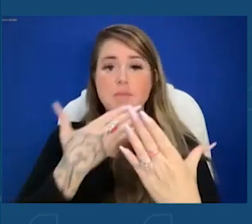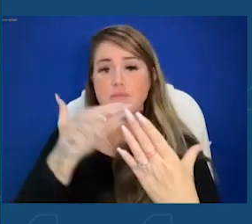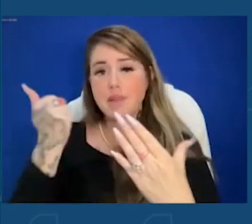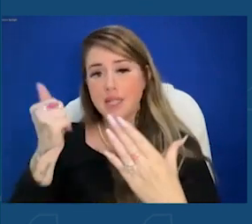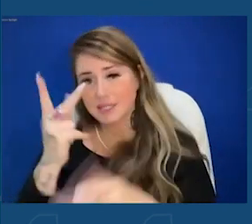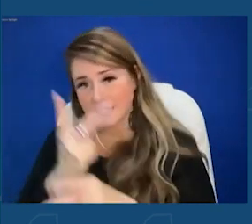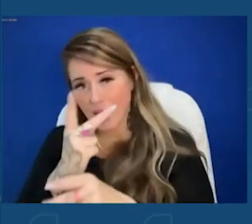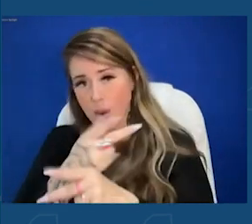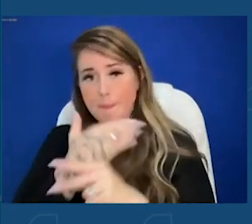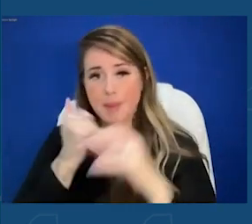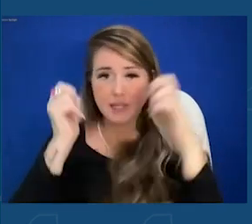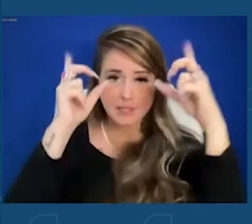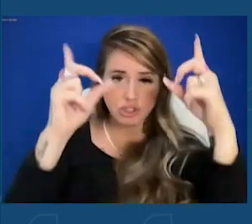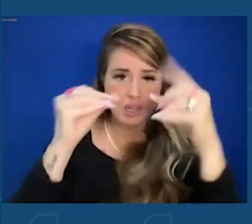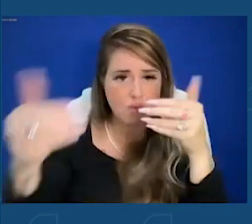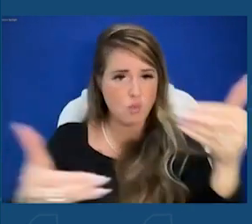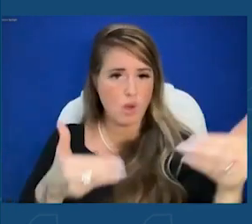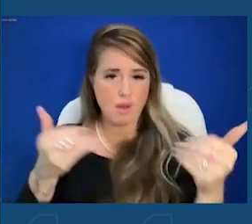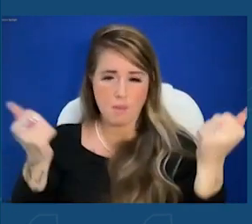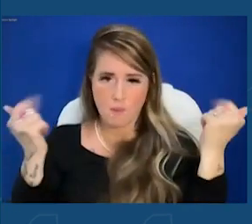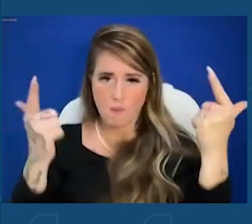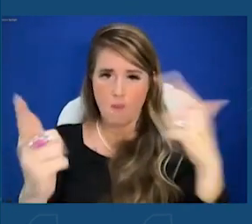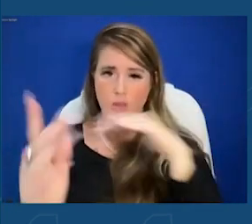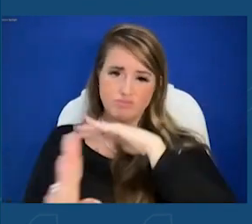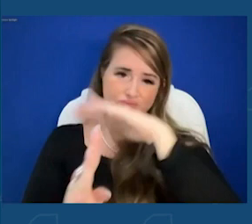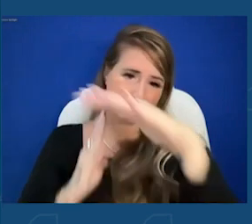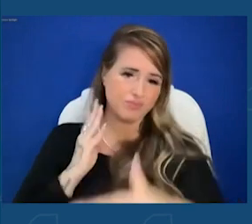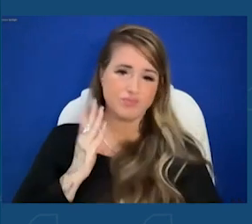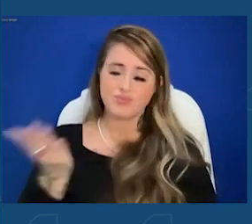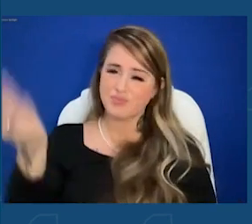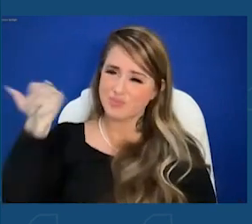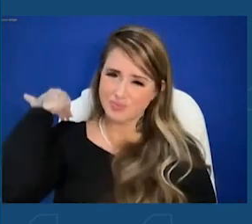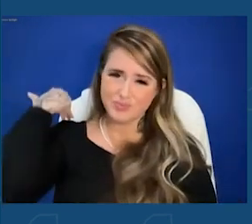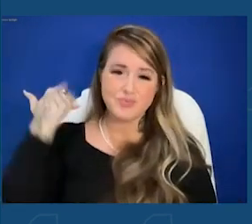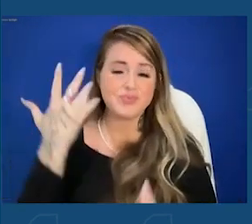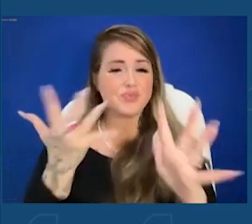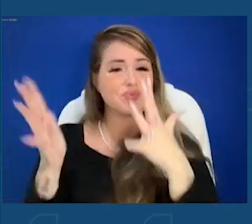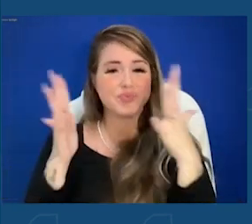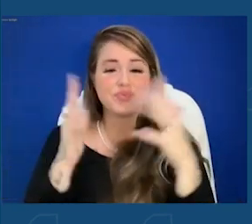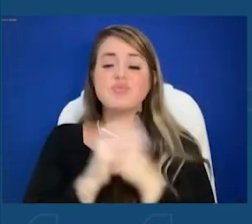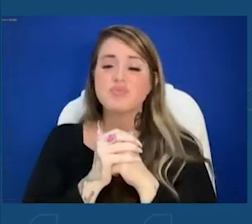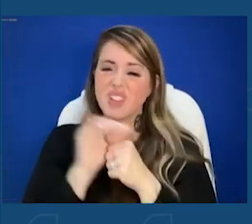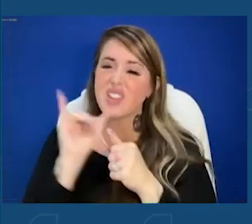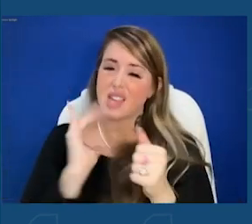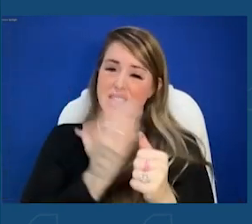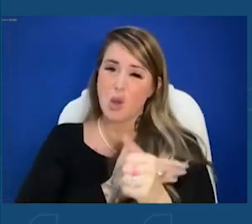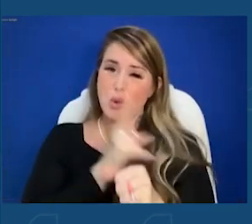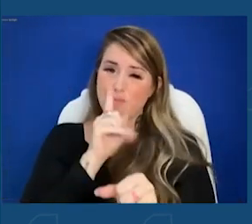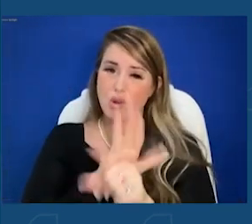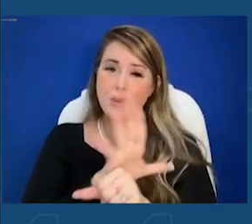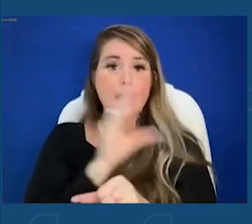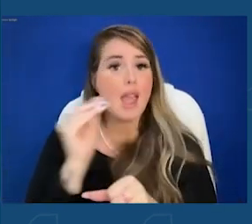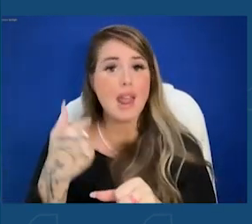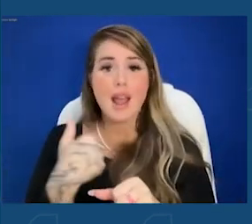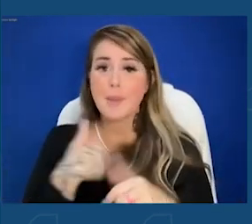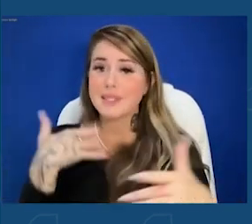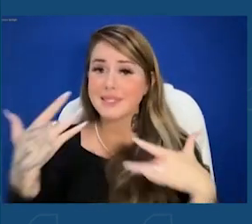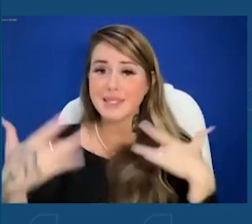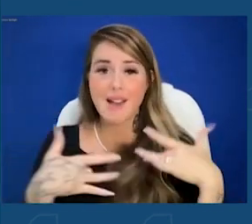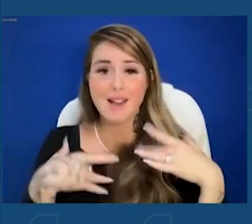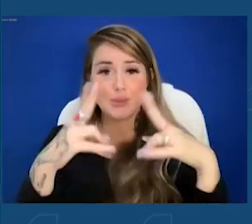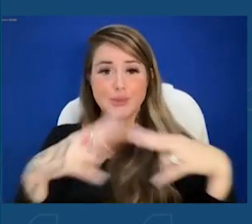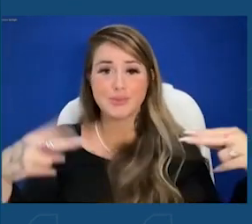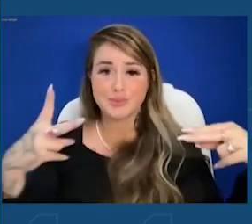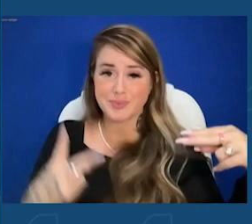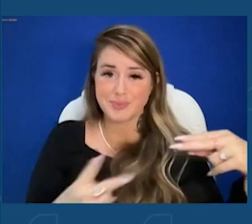and welcoming everybody. That is the Upstate promise, and I'm excited to cut the ribbon and have